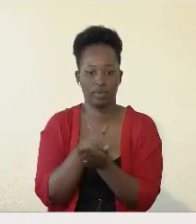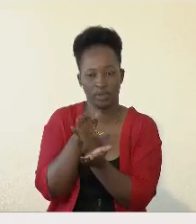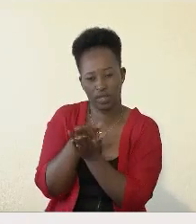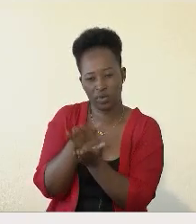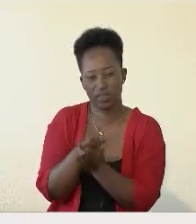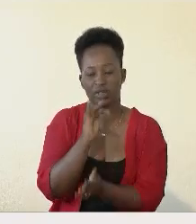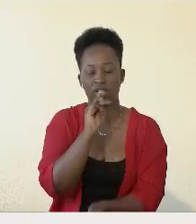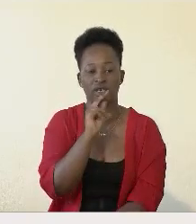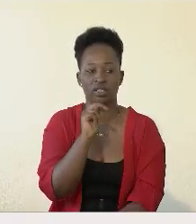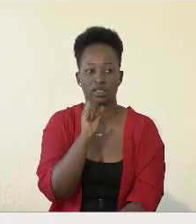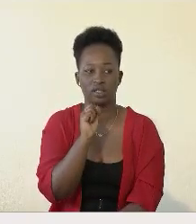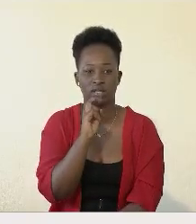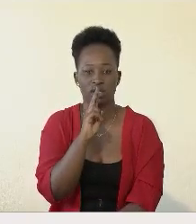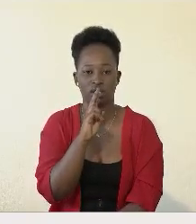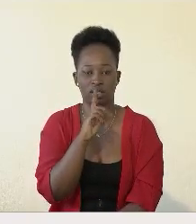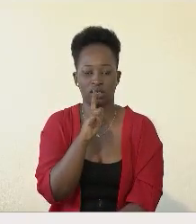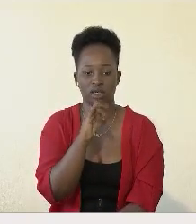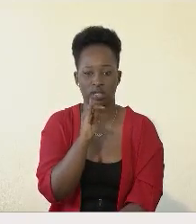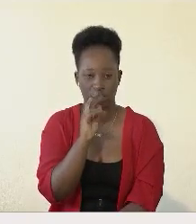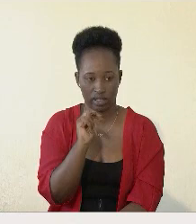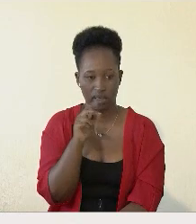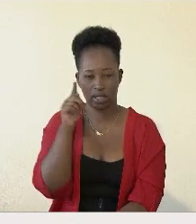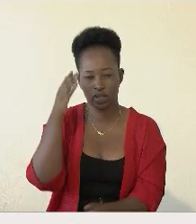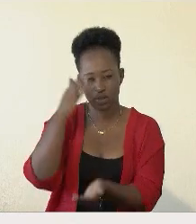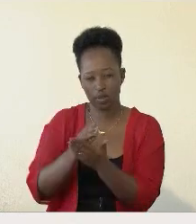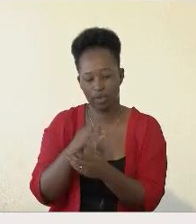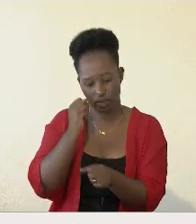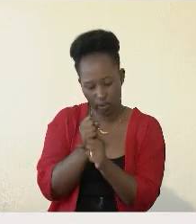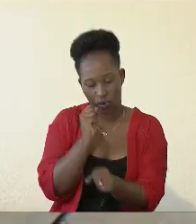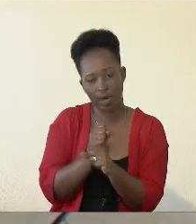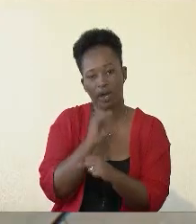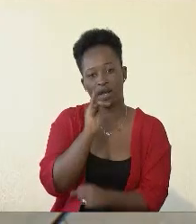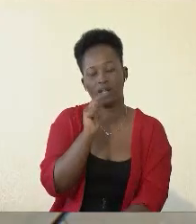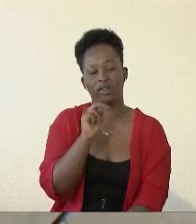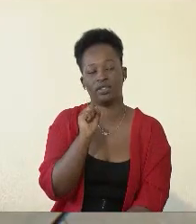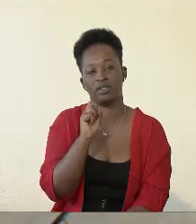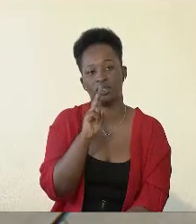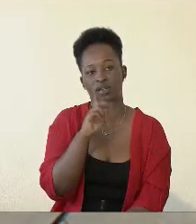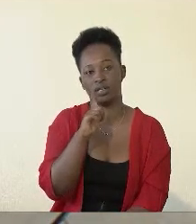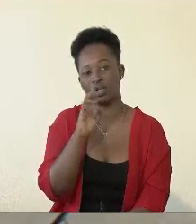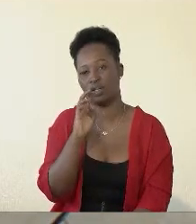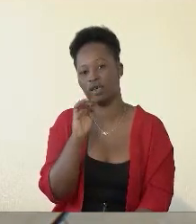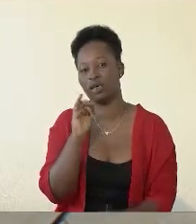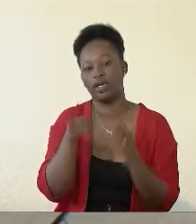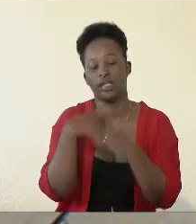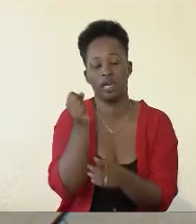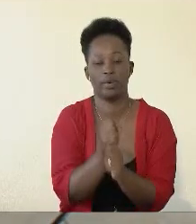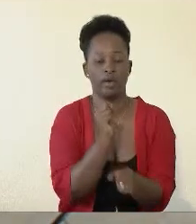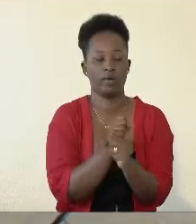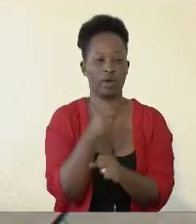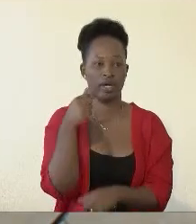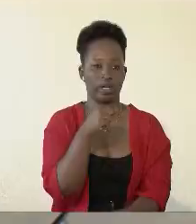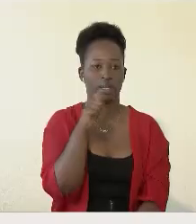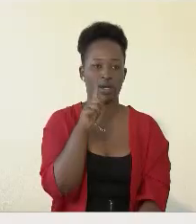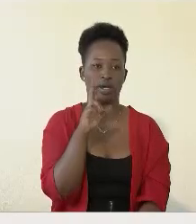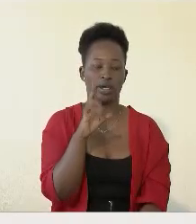low, there is a stopping of the production of the insulin and the production of glycagon, which will just increase the glucose level in the